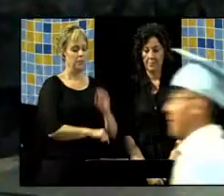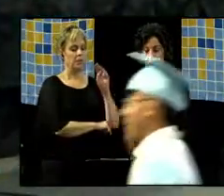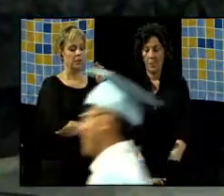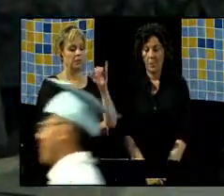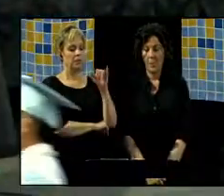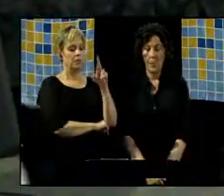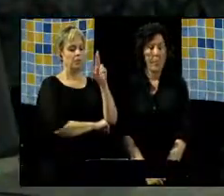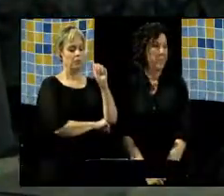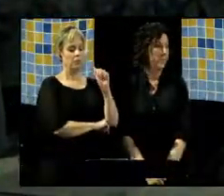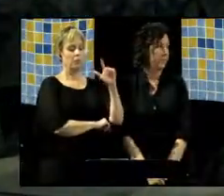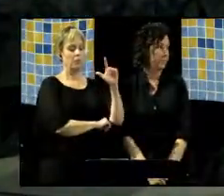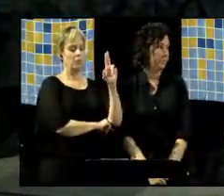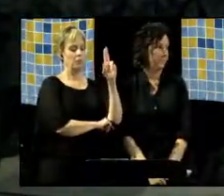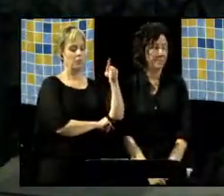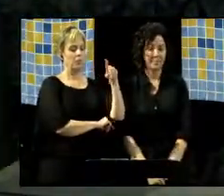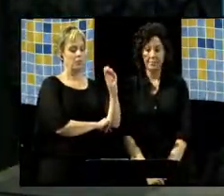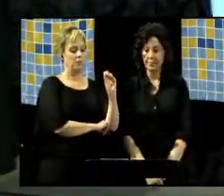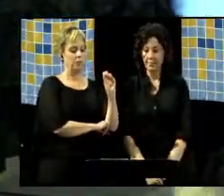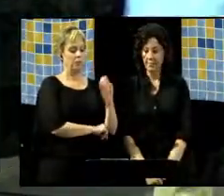Myra Blair Lupo.